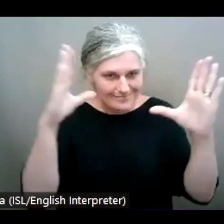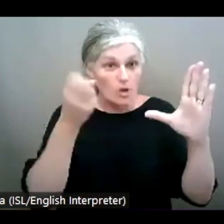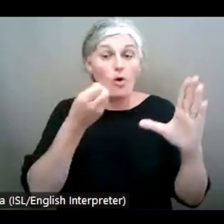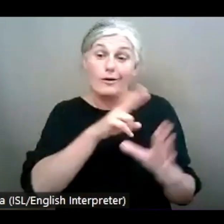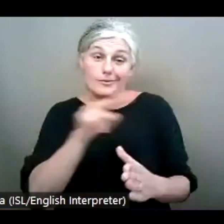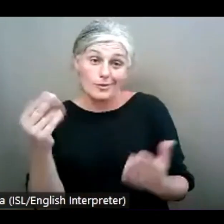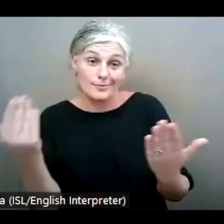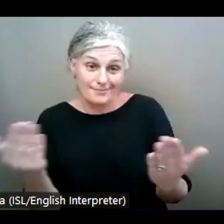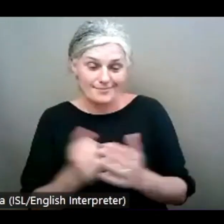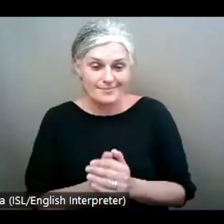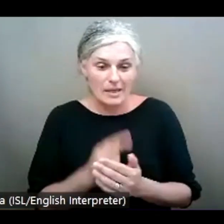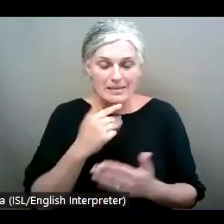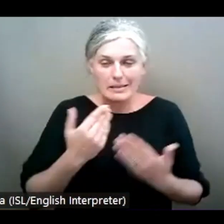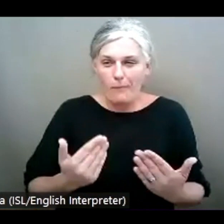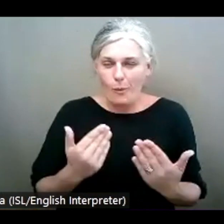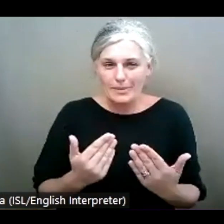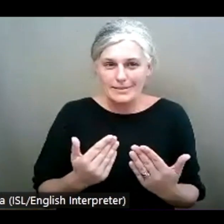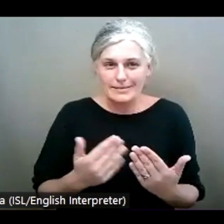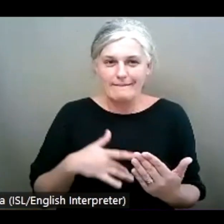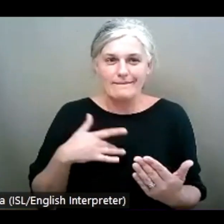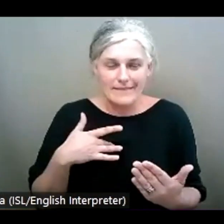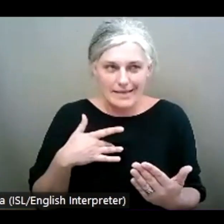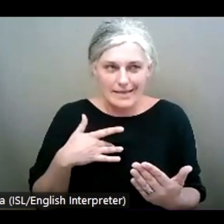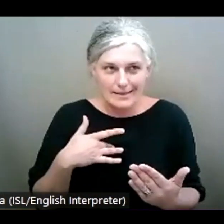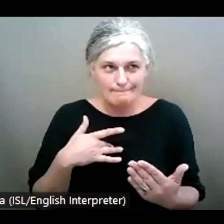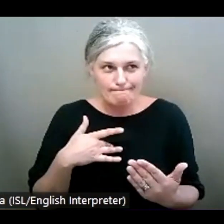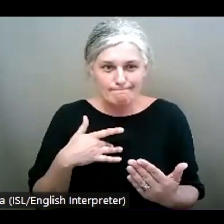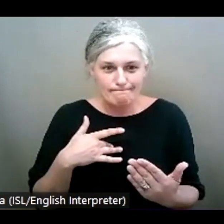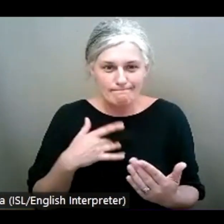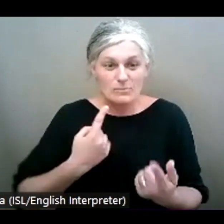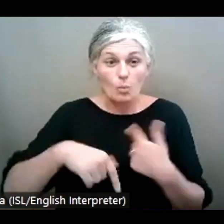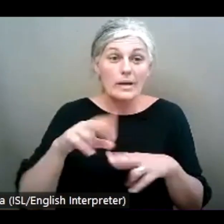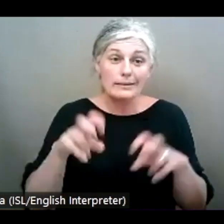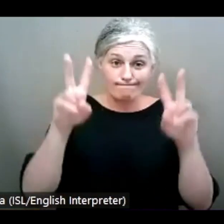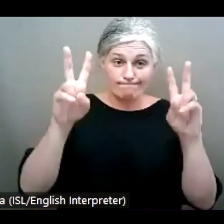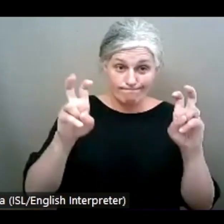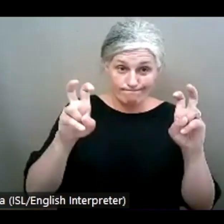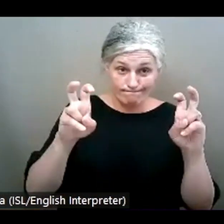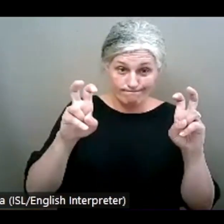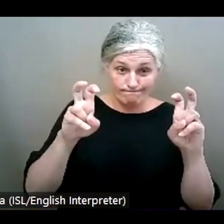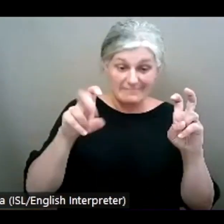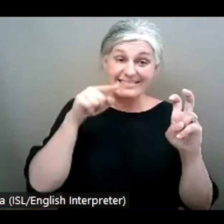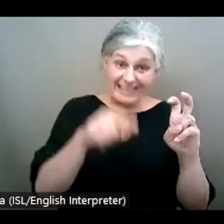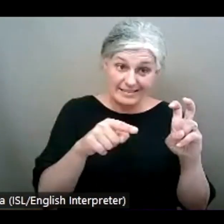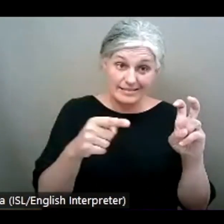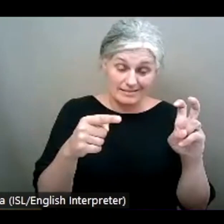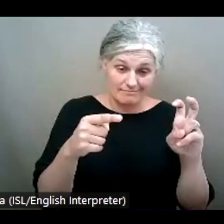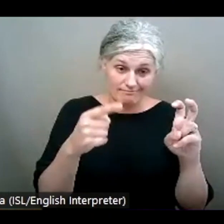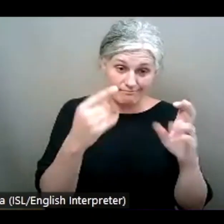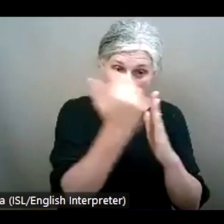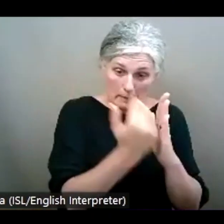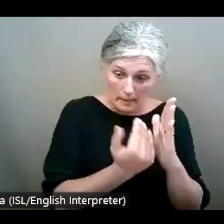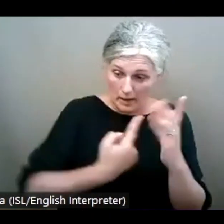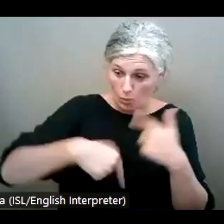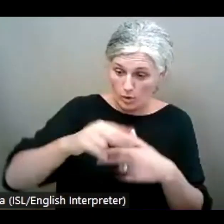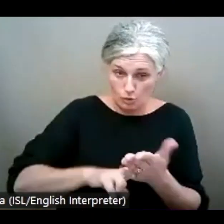And at this point, I think it's really, we can put a definition in it, and we can say this is what it is, and this is the language we use